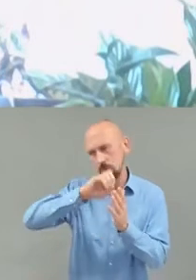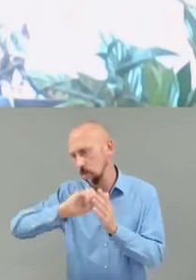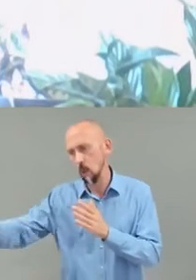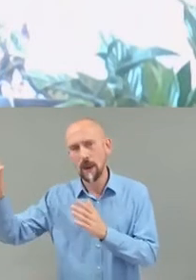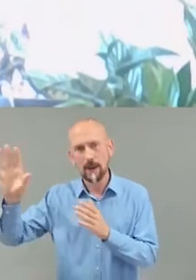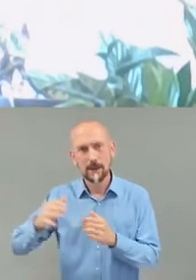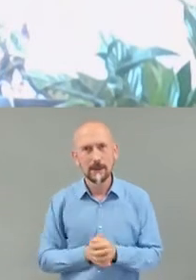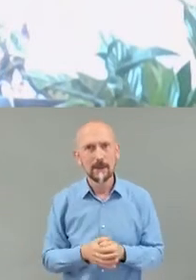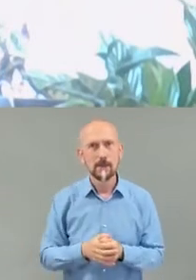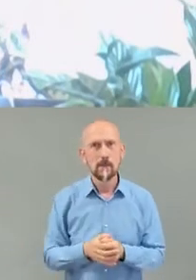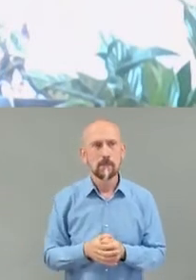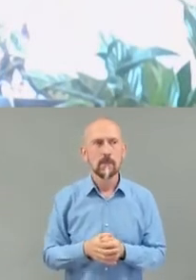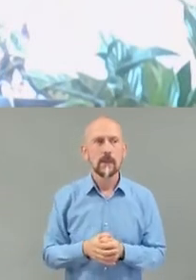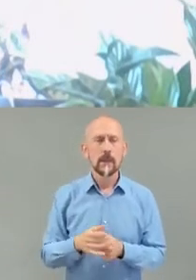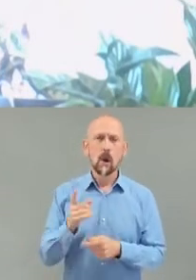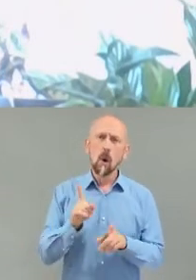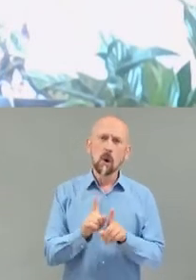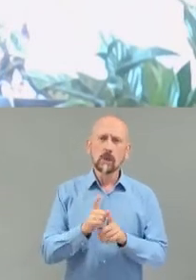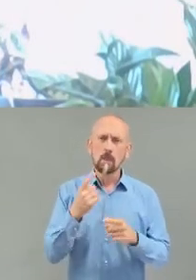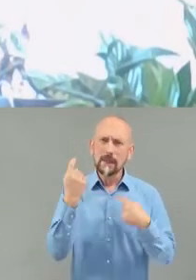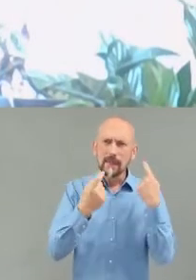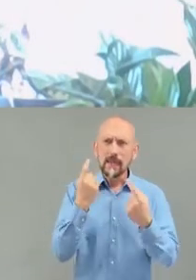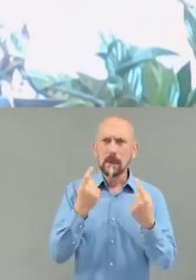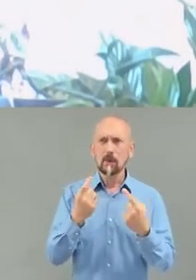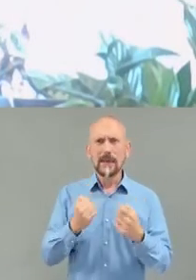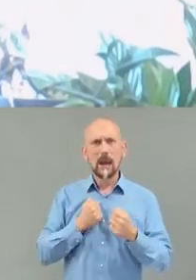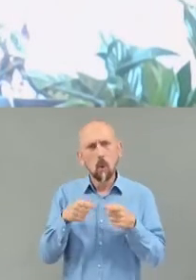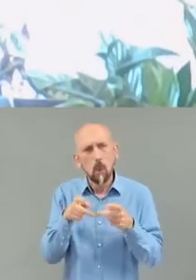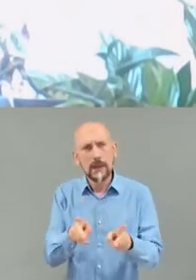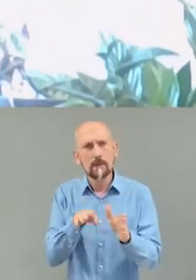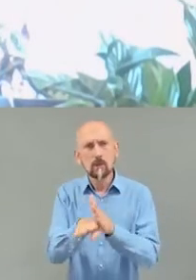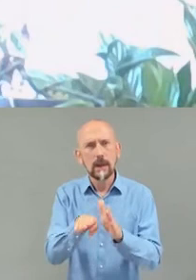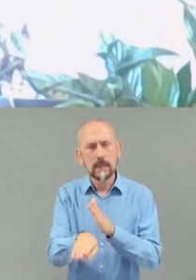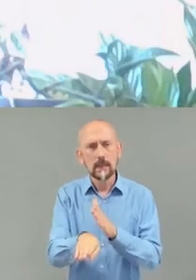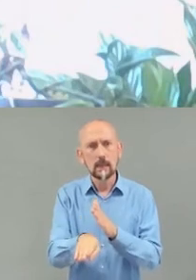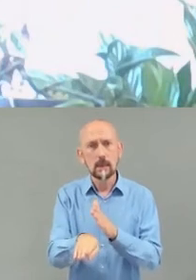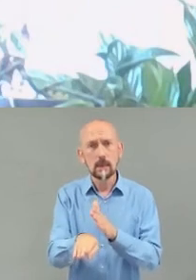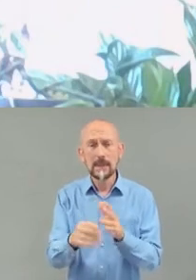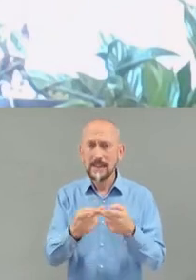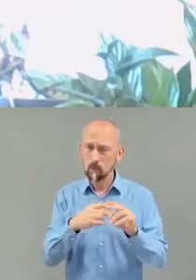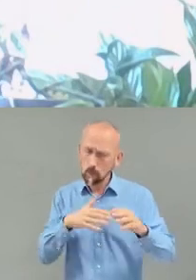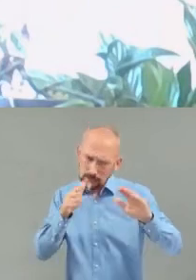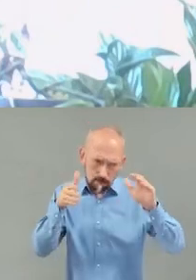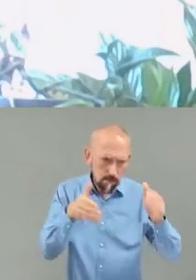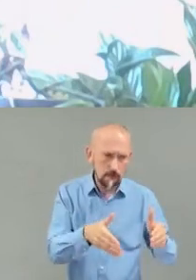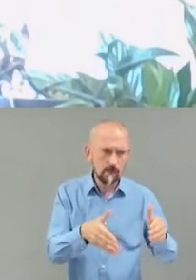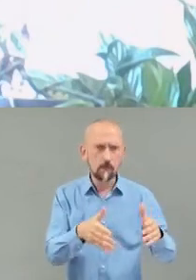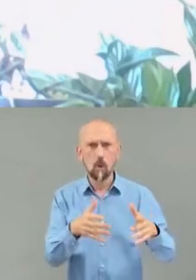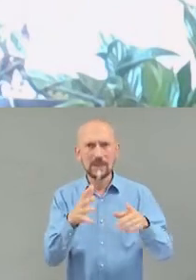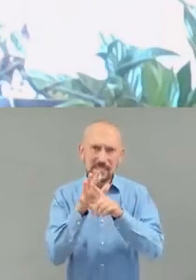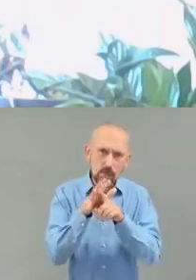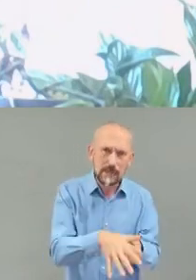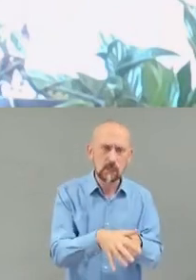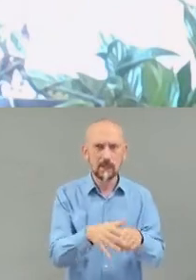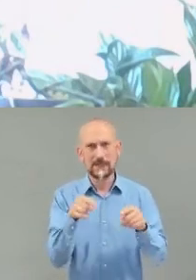We have also been thinking about our training approach. Does meaningful attention to the hateful and splitting dynamics of